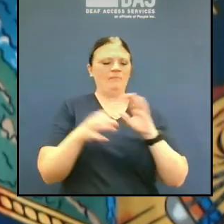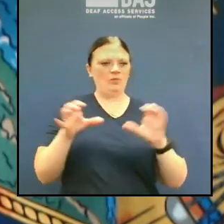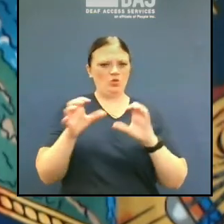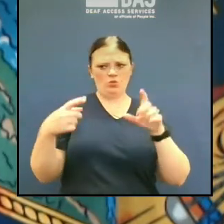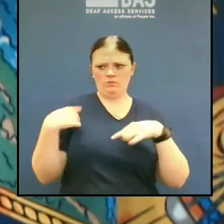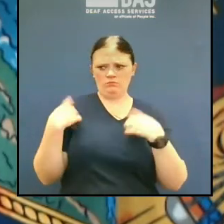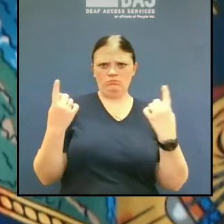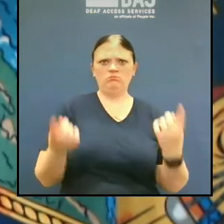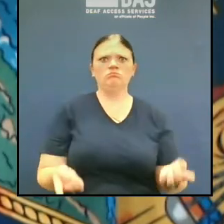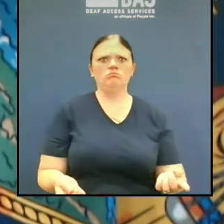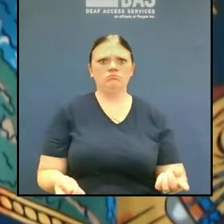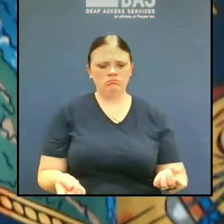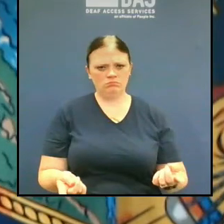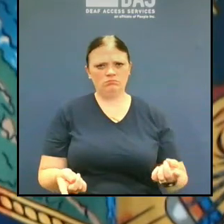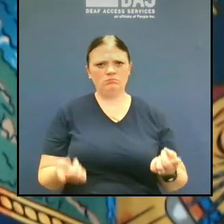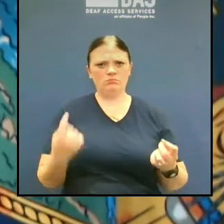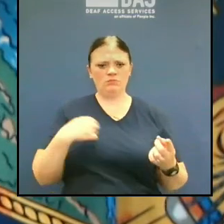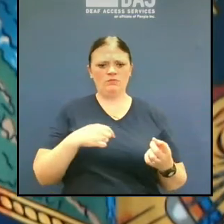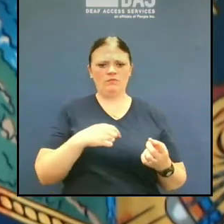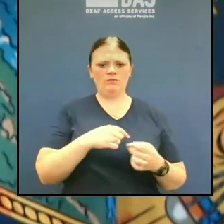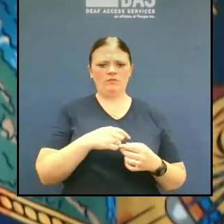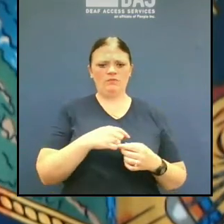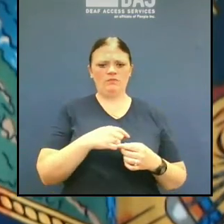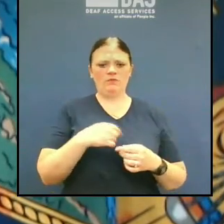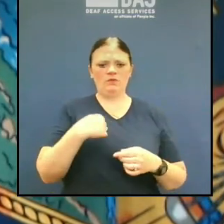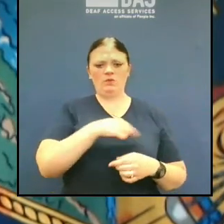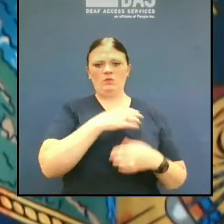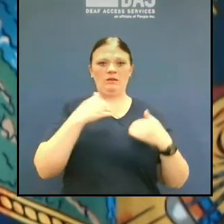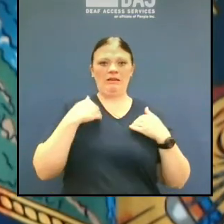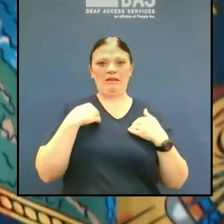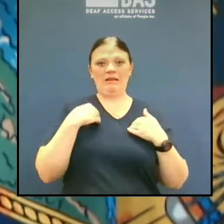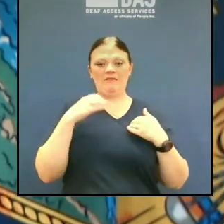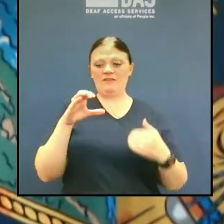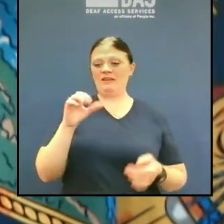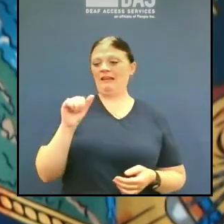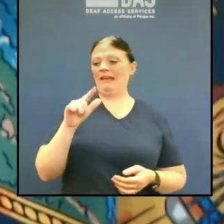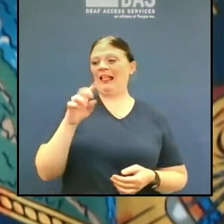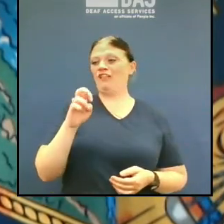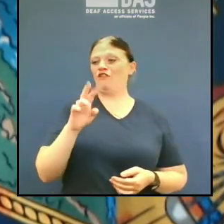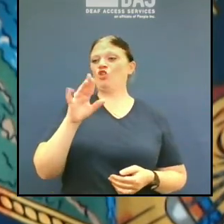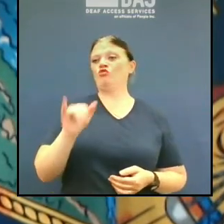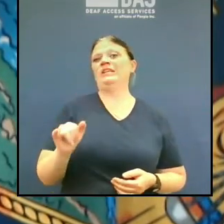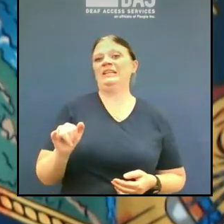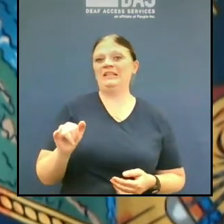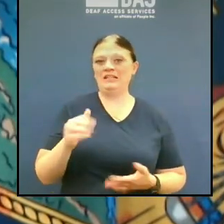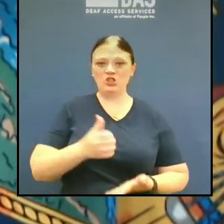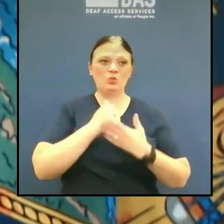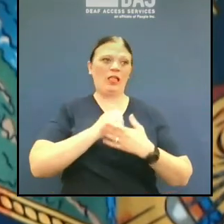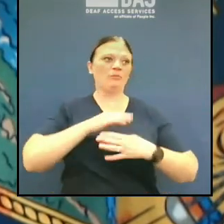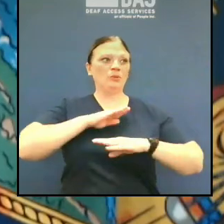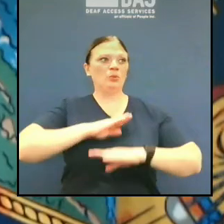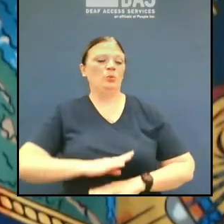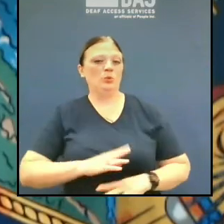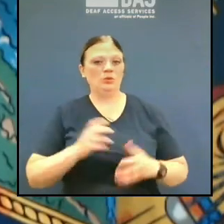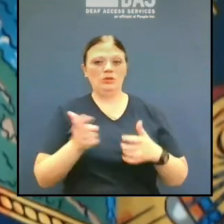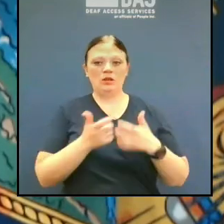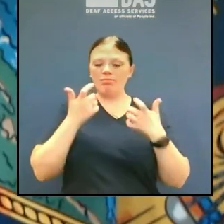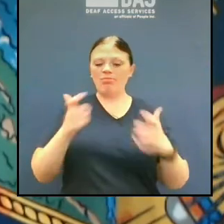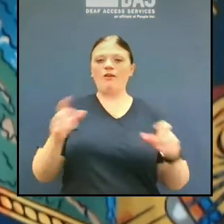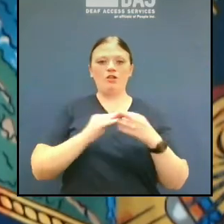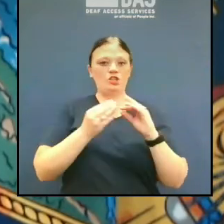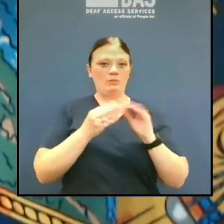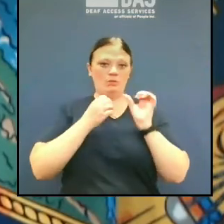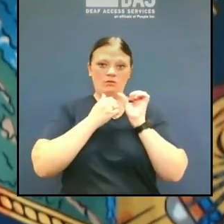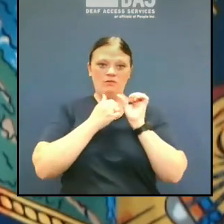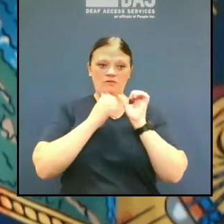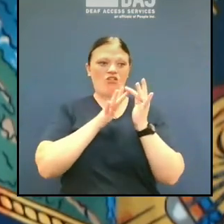while, and we have, the cavalry has come to relieve us. We have, as you've seen, a large number of contact tracers,